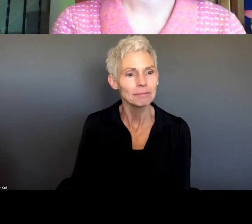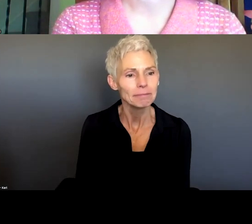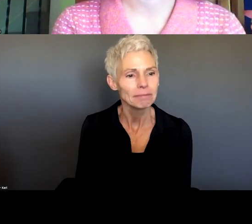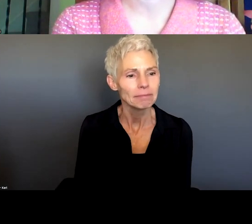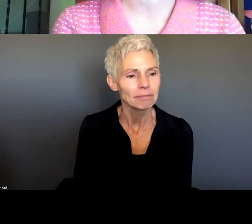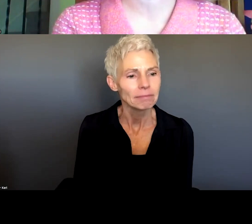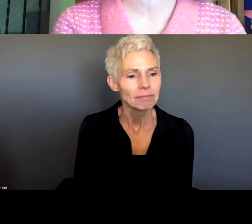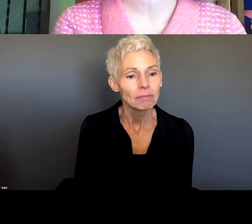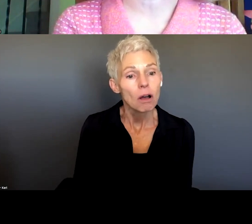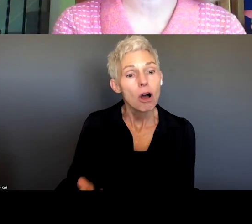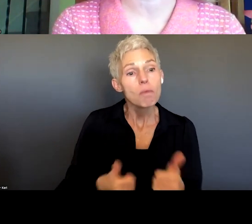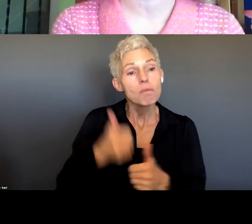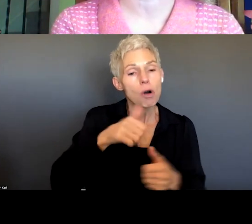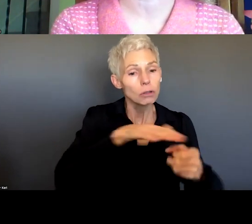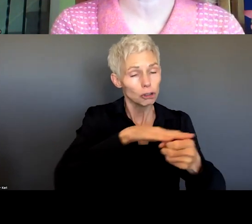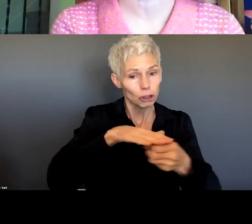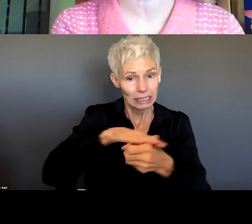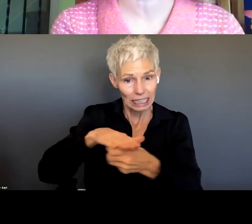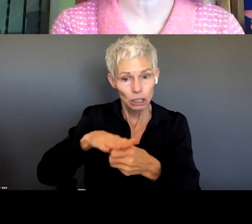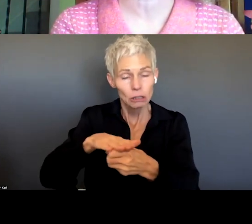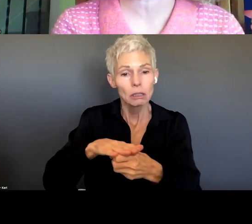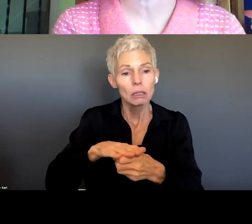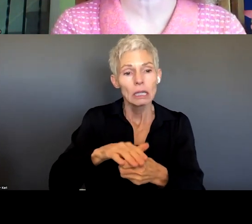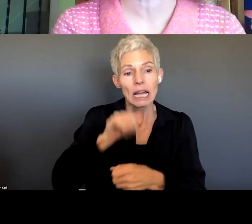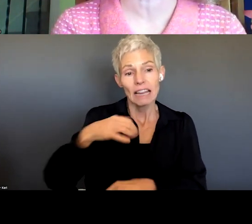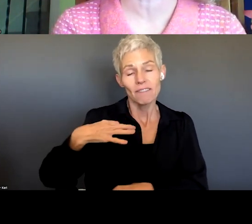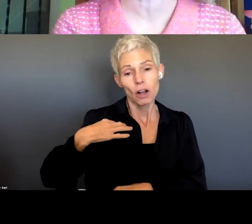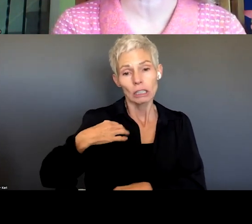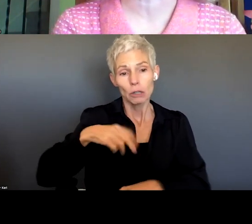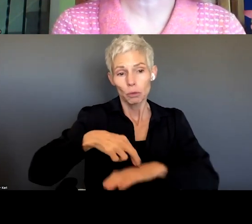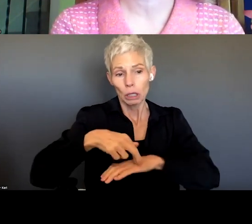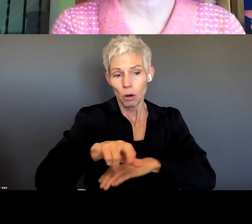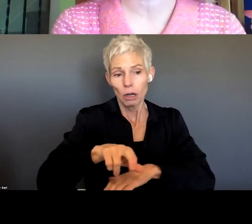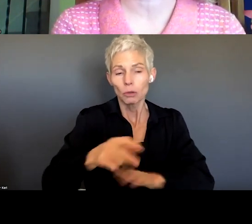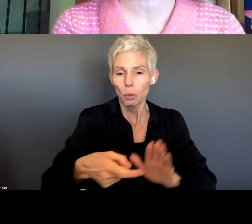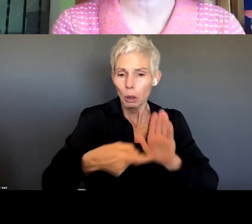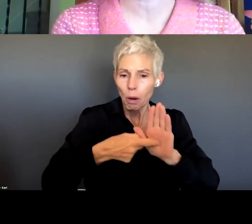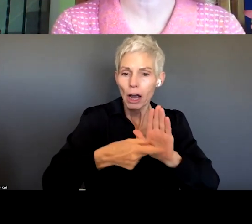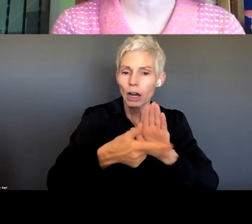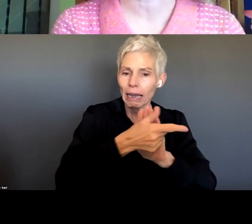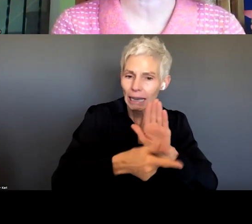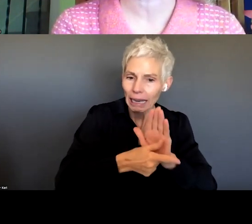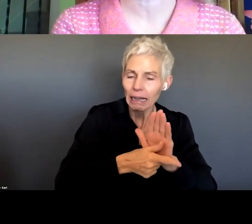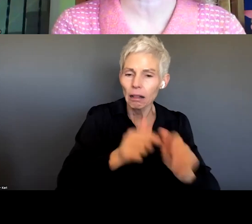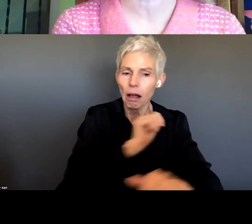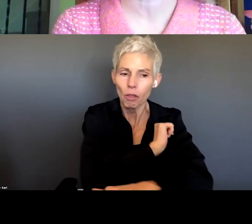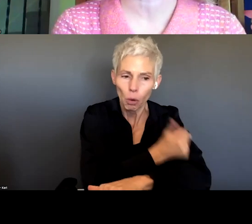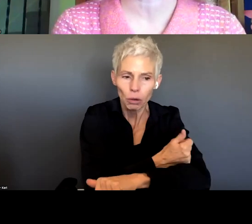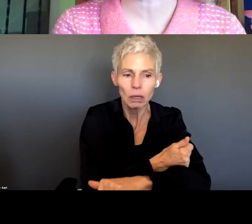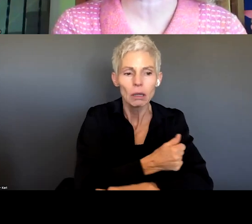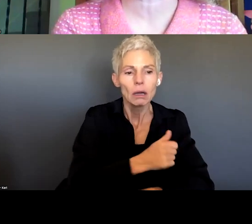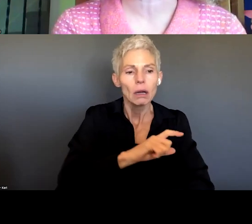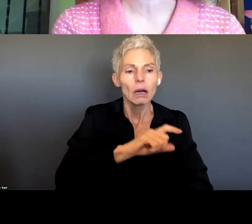In most jurisdictions, an involuntary referral requires legal authority, such as a court order, law enforcement